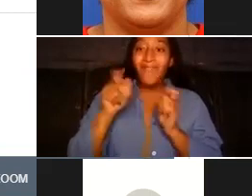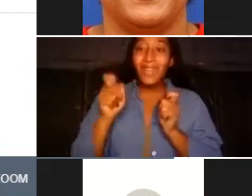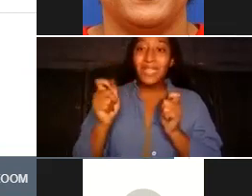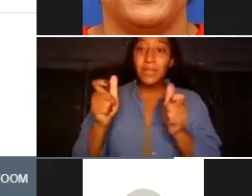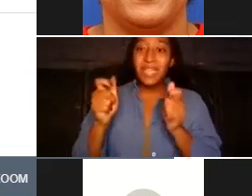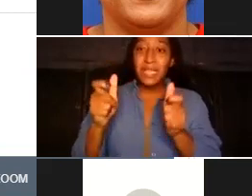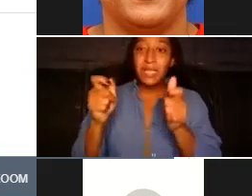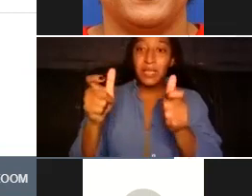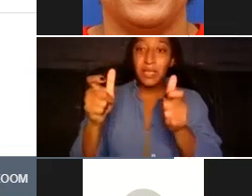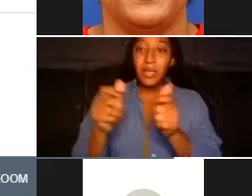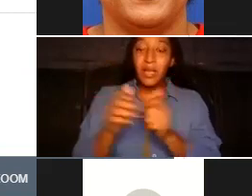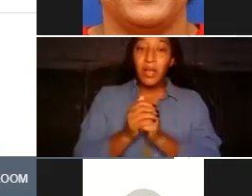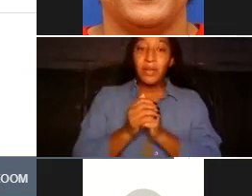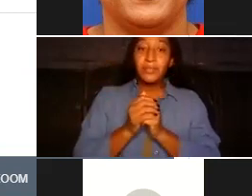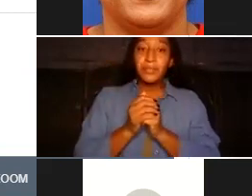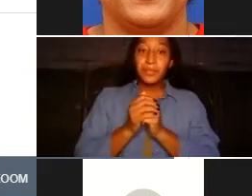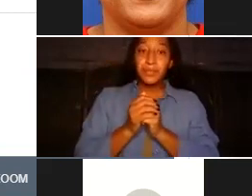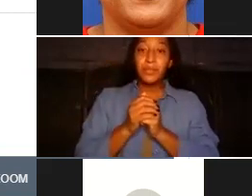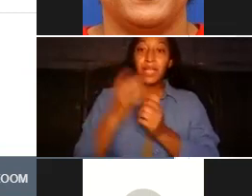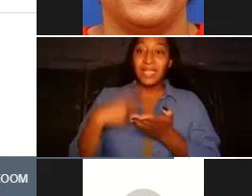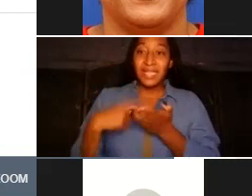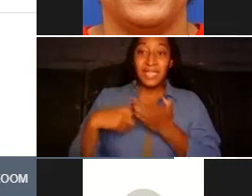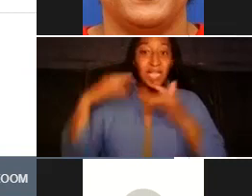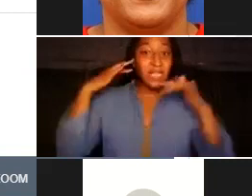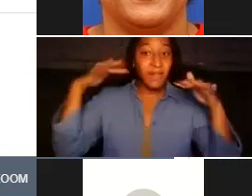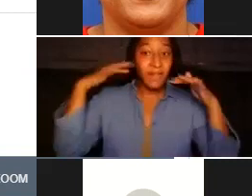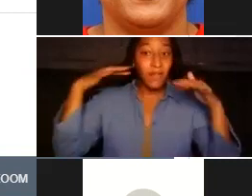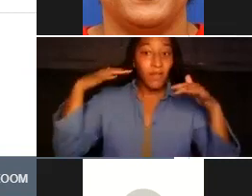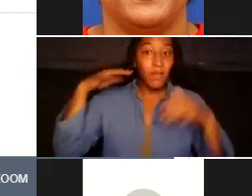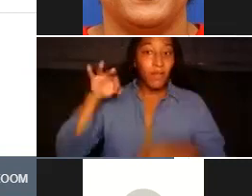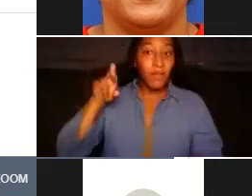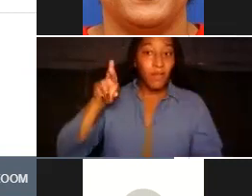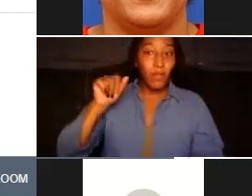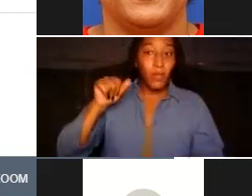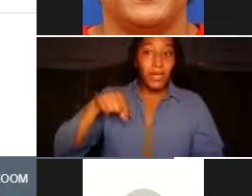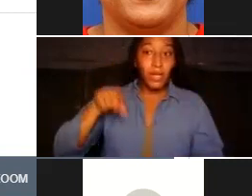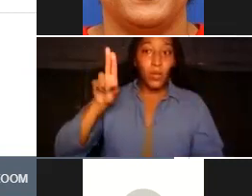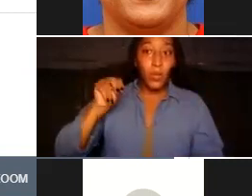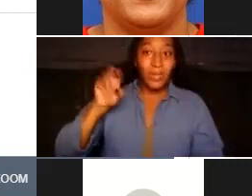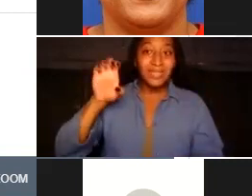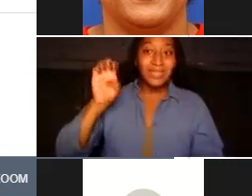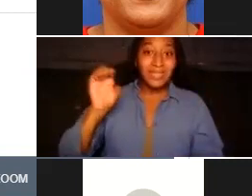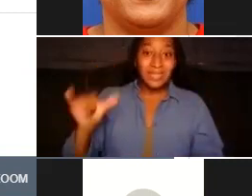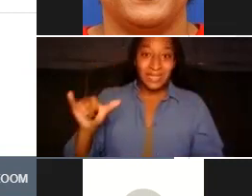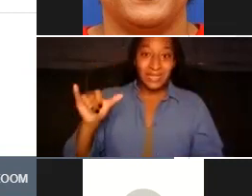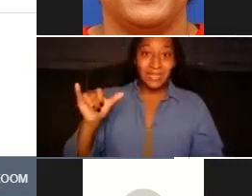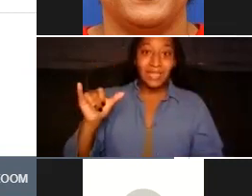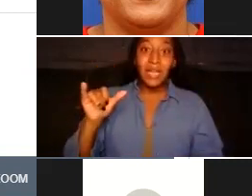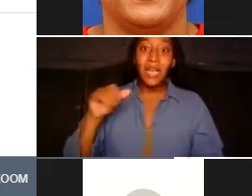already. Another property that we need to understand in order to measure wave speed is the